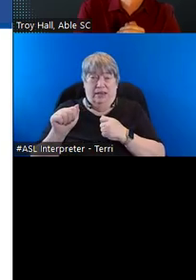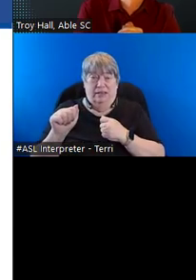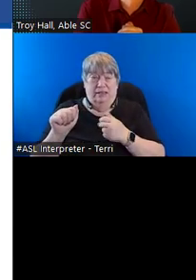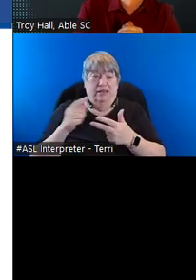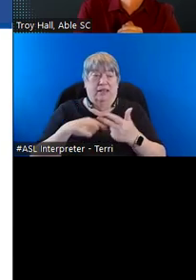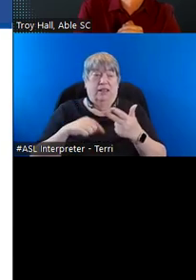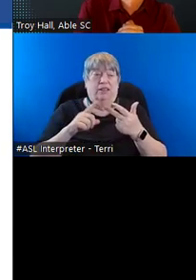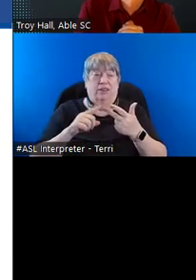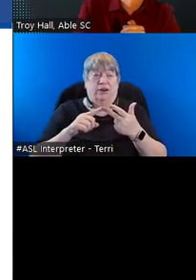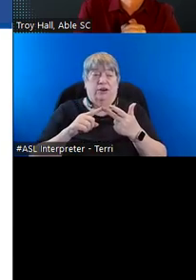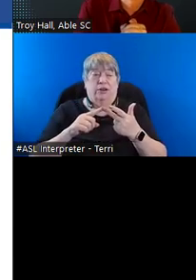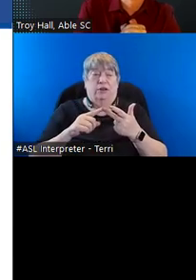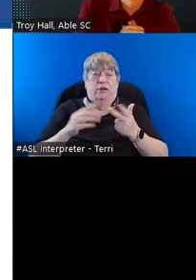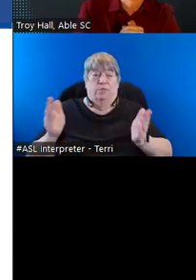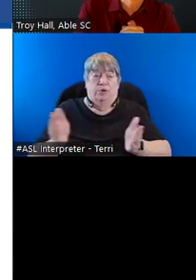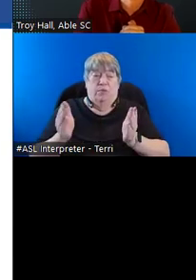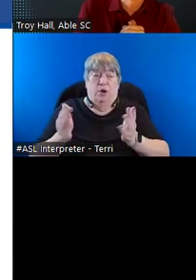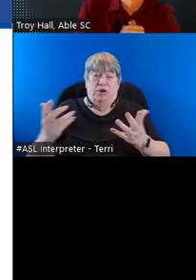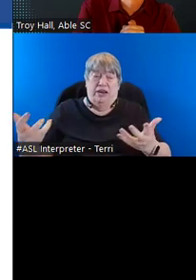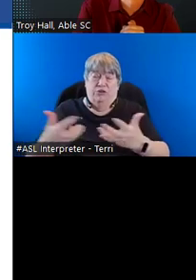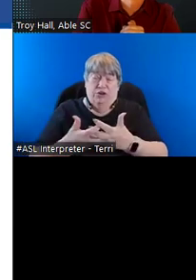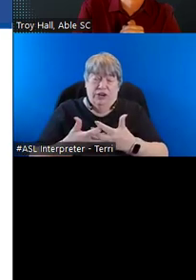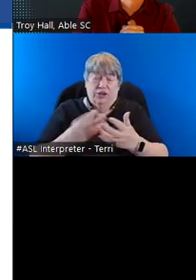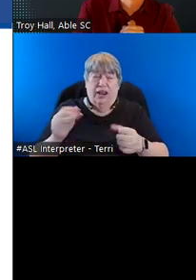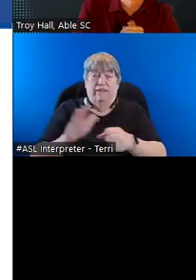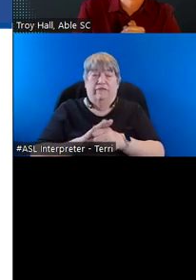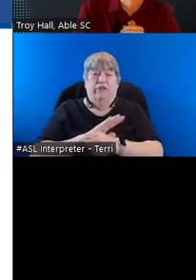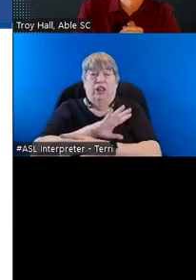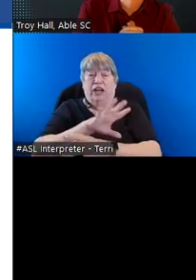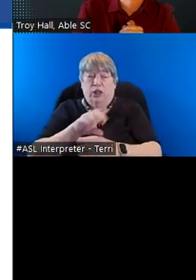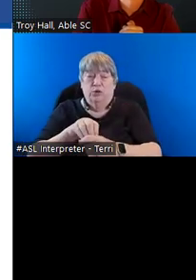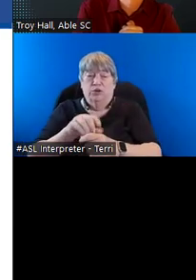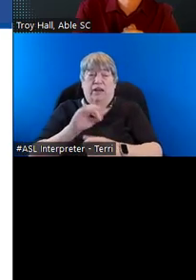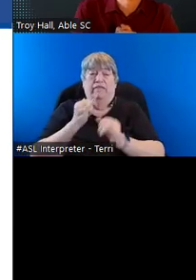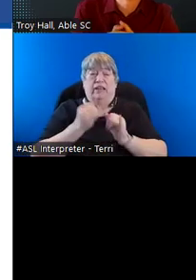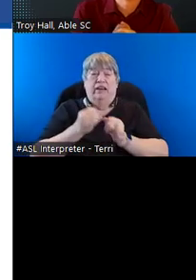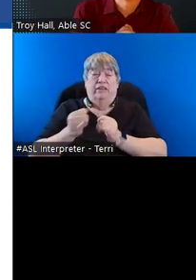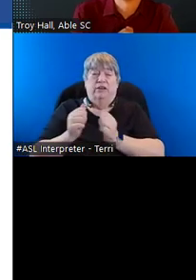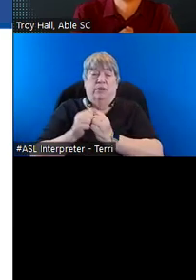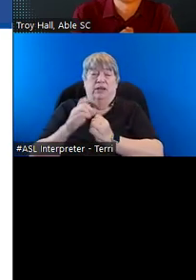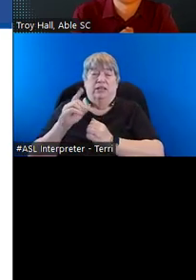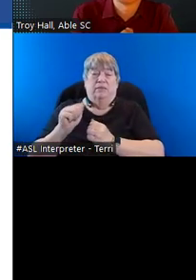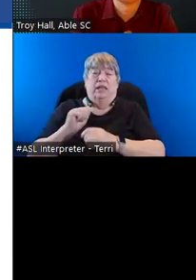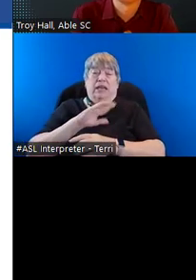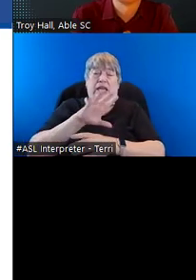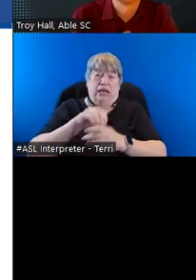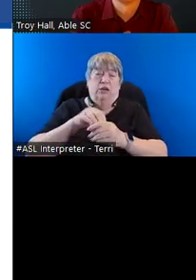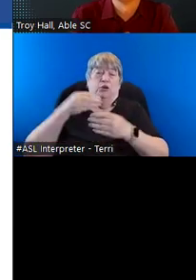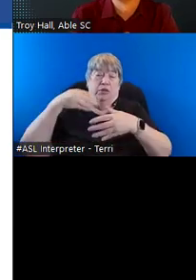and promote the integration and full inclusion of individuals with disabilities into the mainstream of American